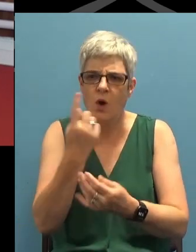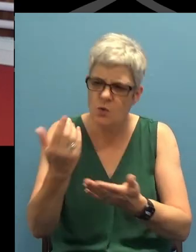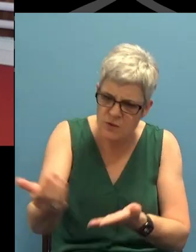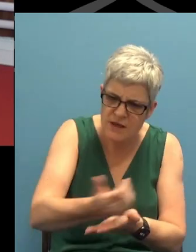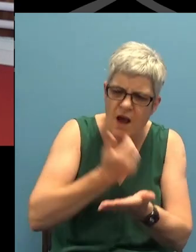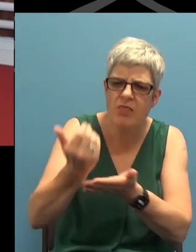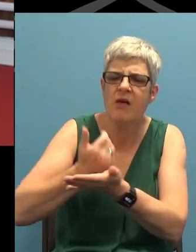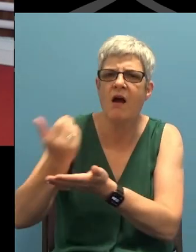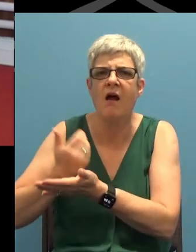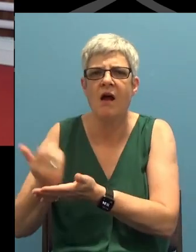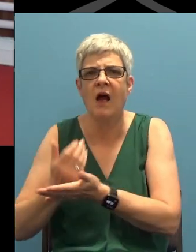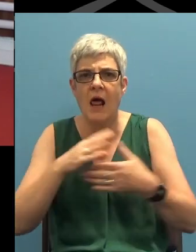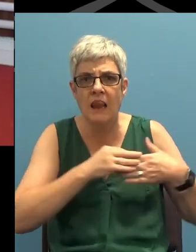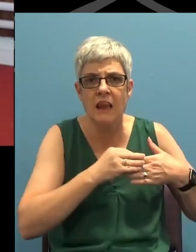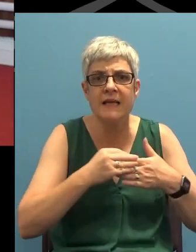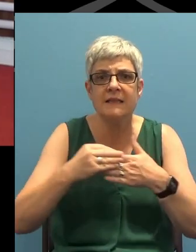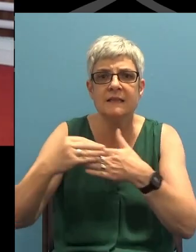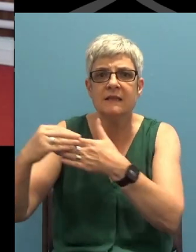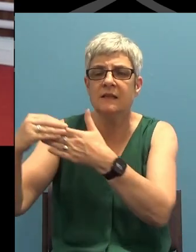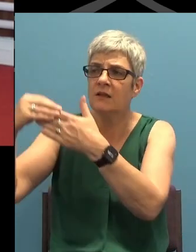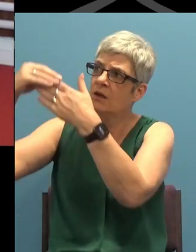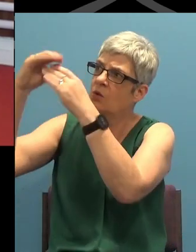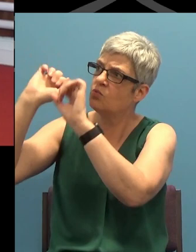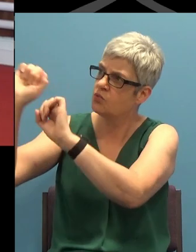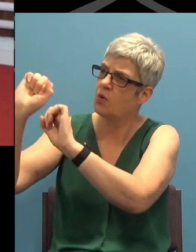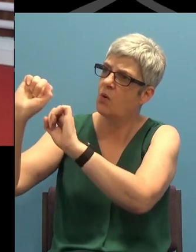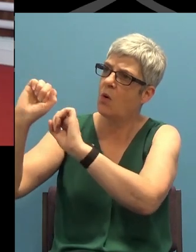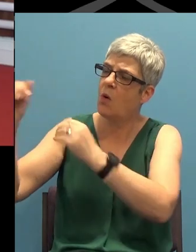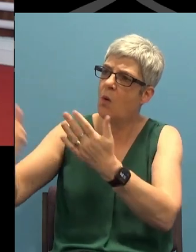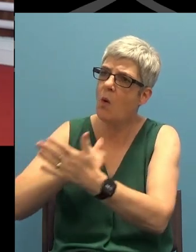who might lead us into your holy presence.